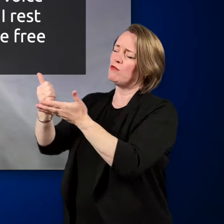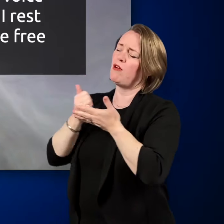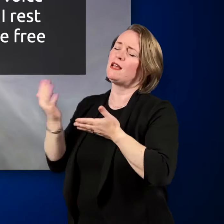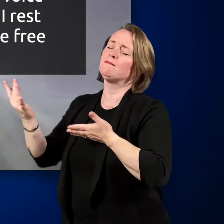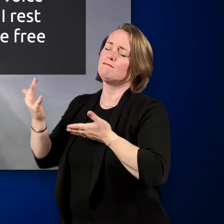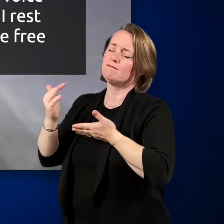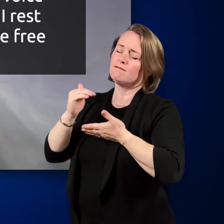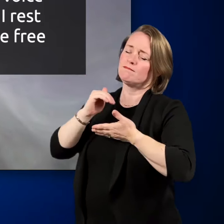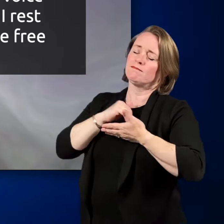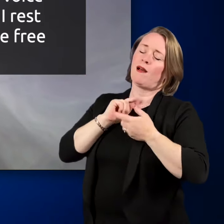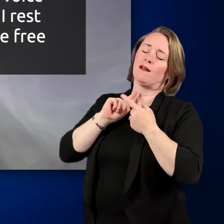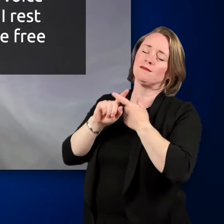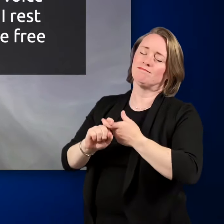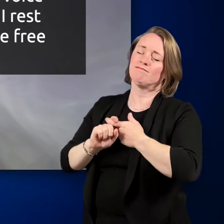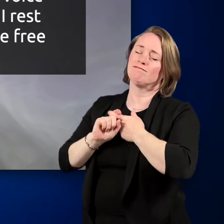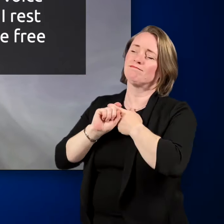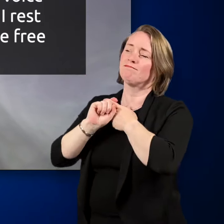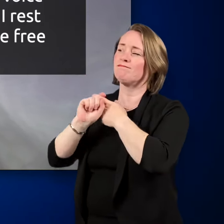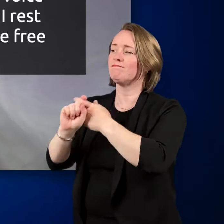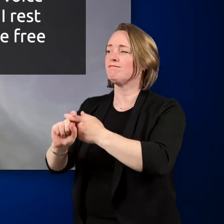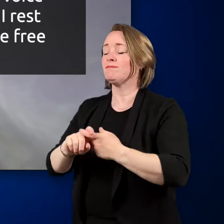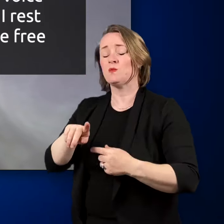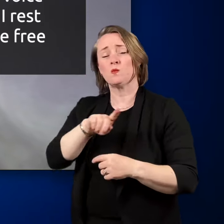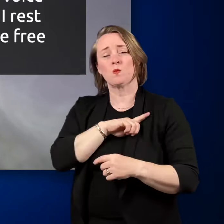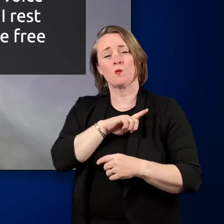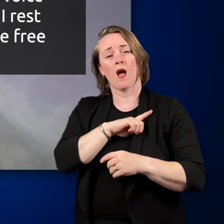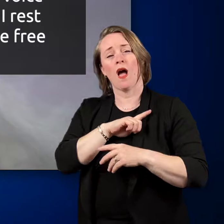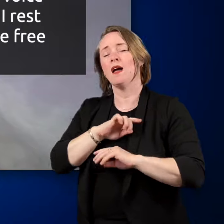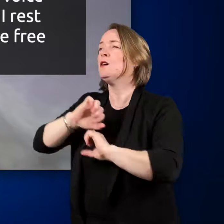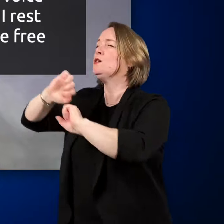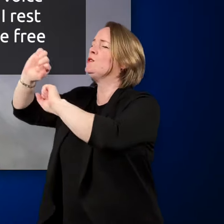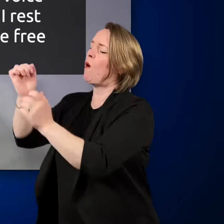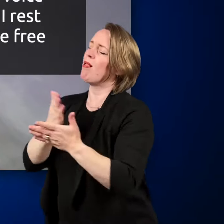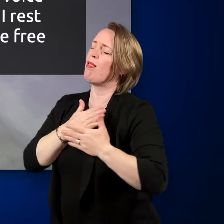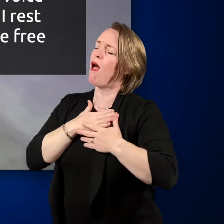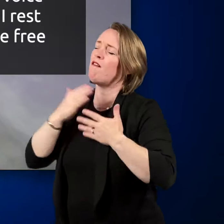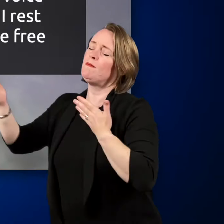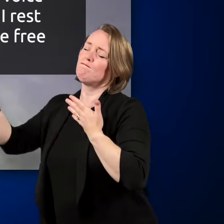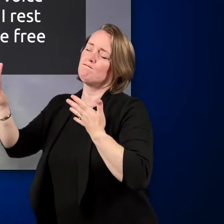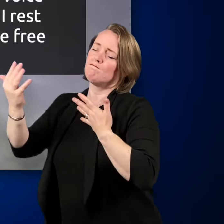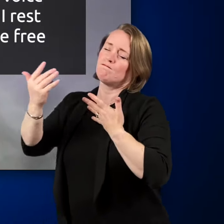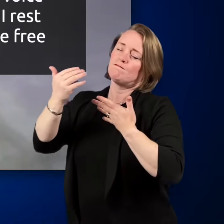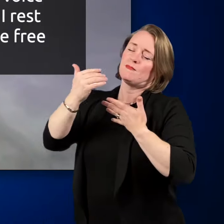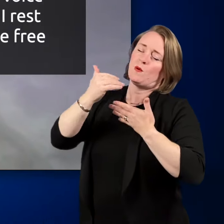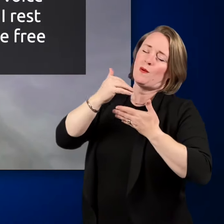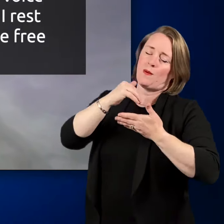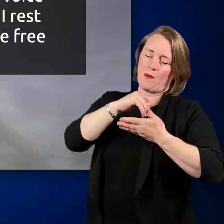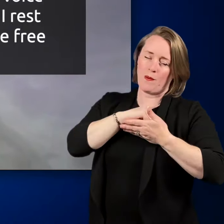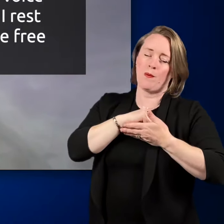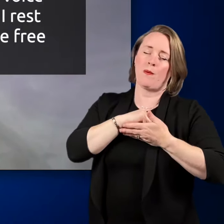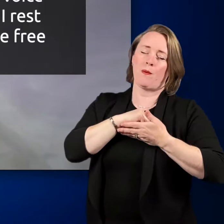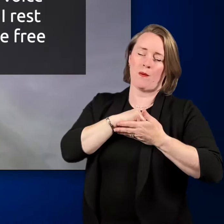grace I rest, for your love has come to